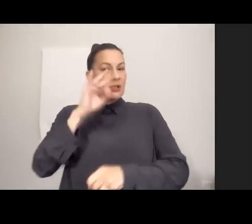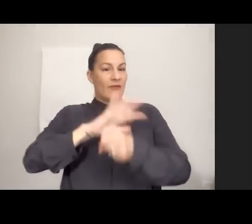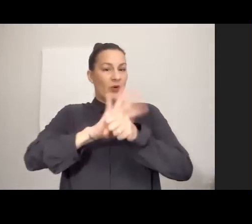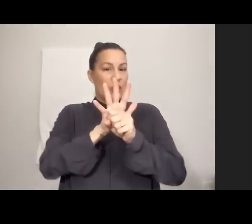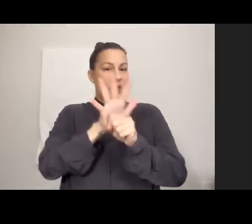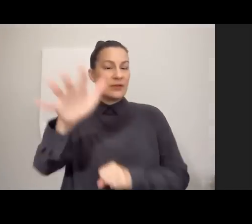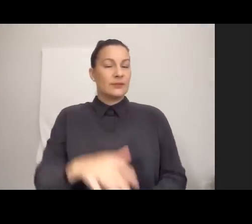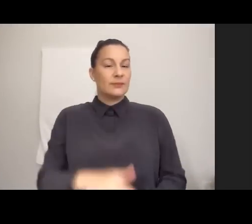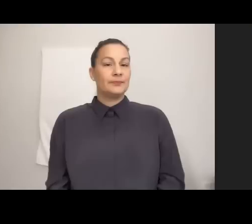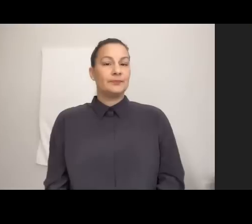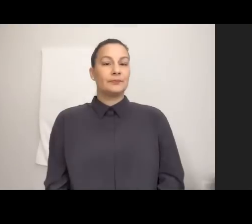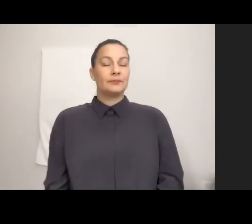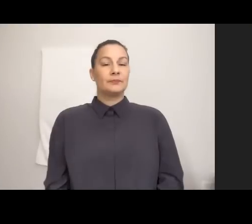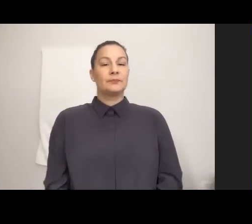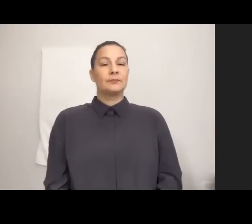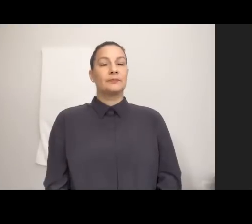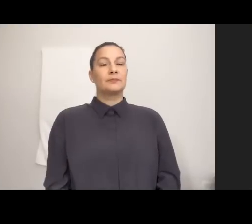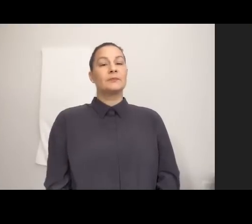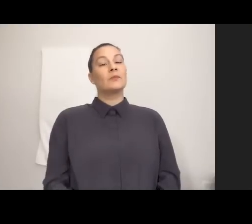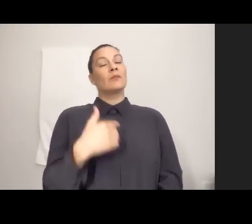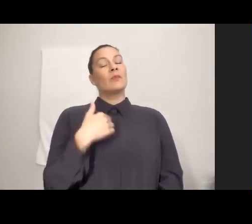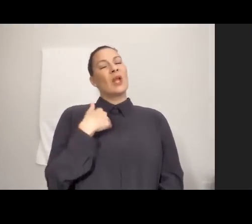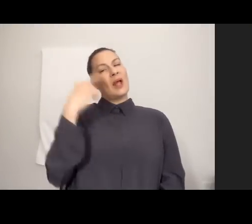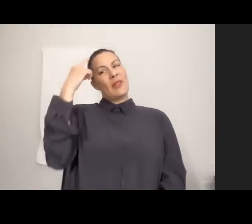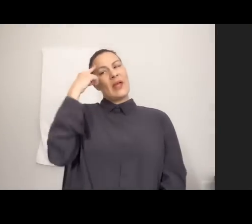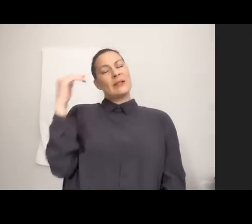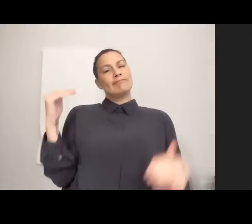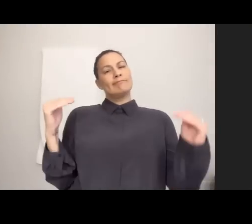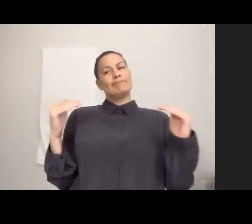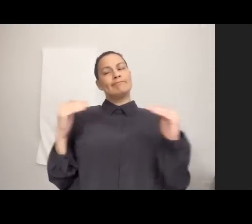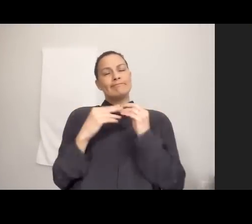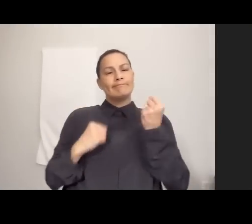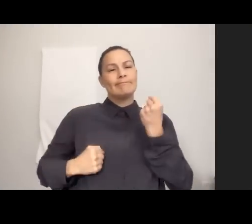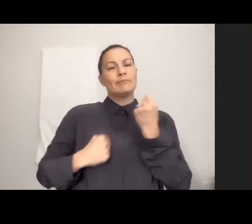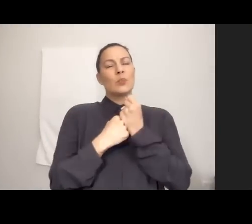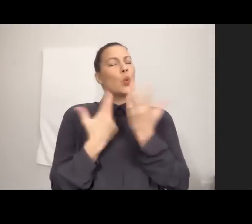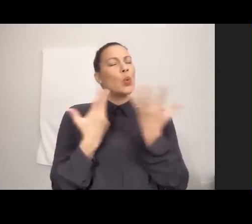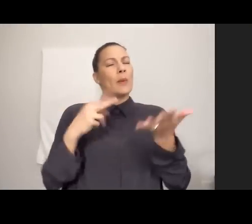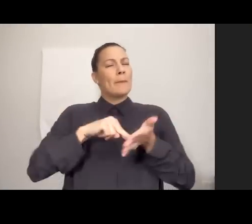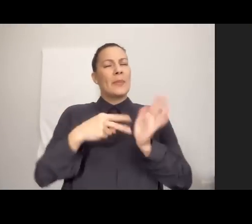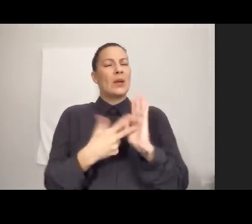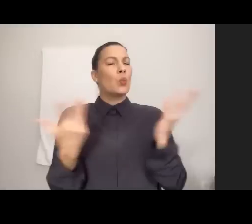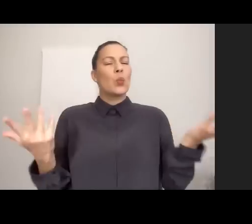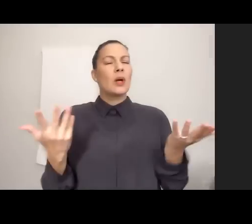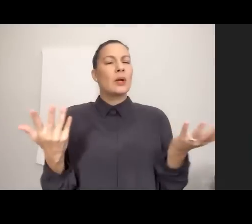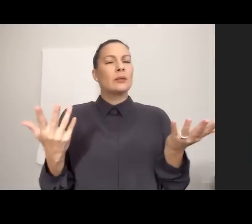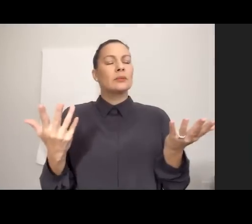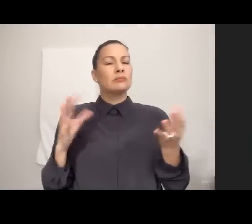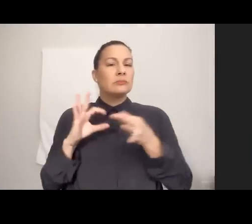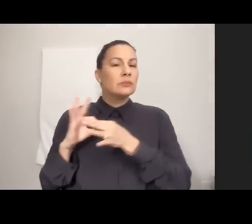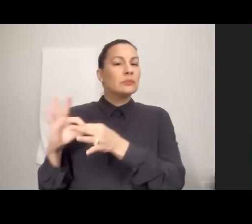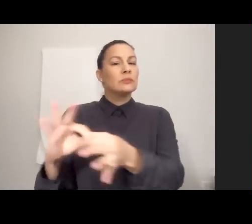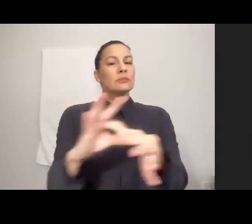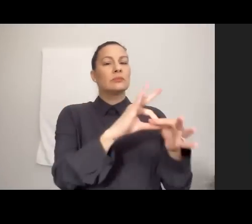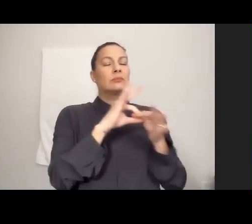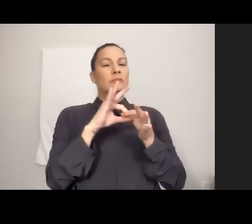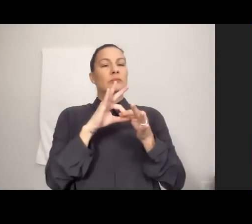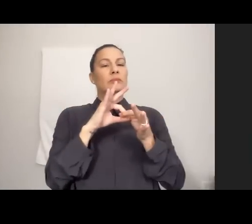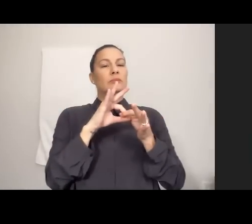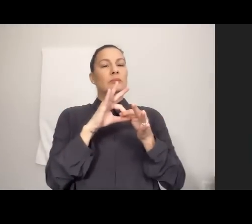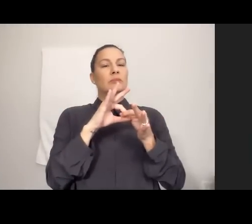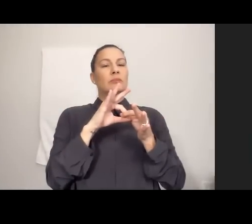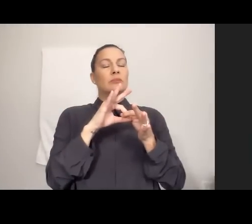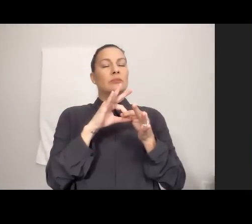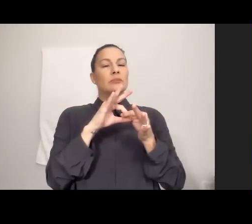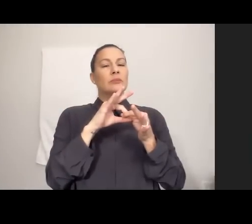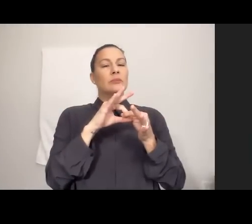I was just thinking solidarity. What does solidarity mean? Unity and agreement between individuals